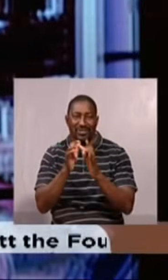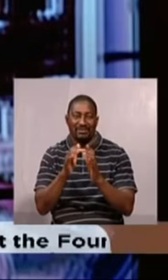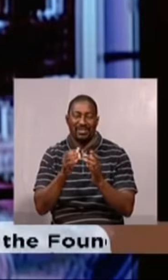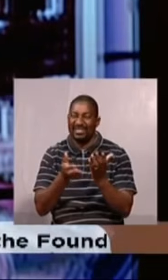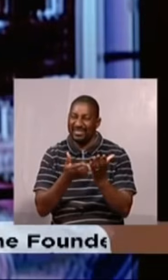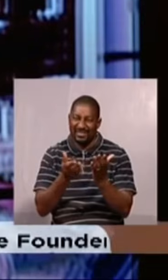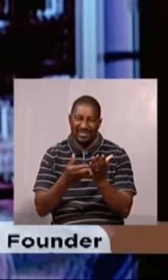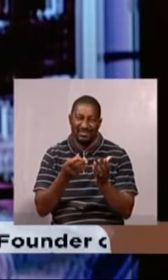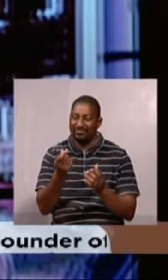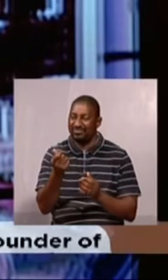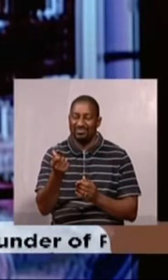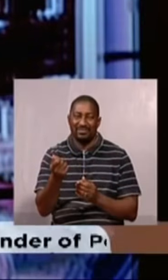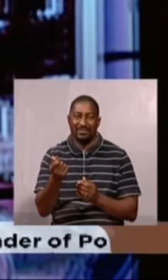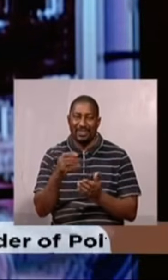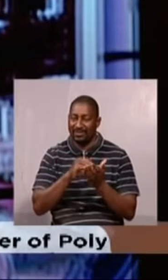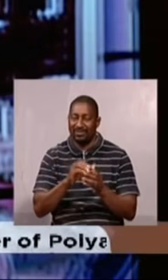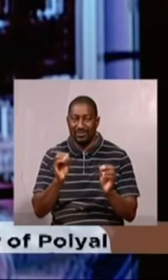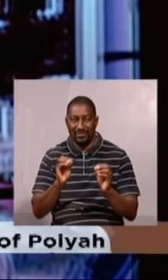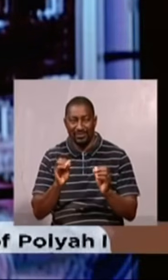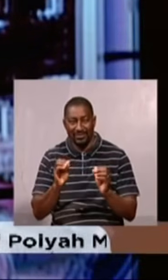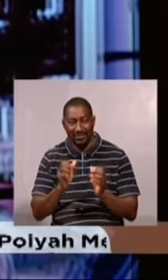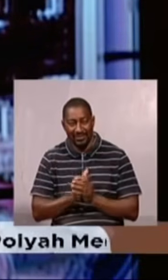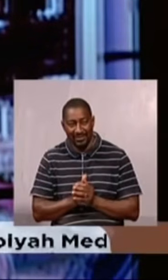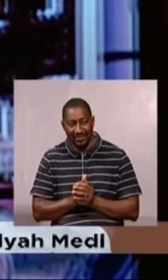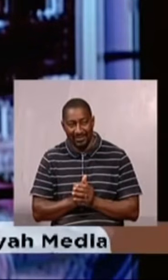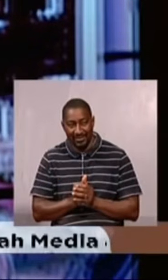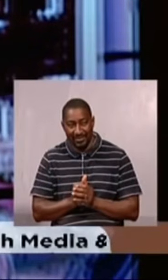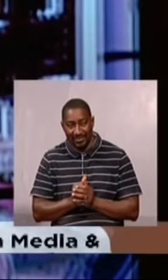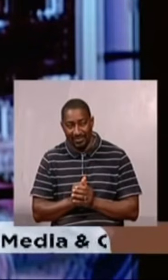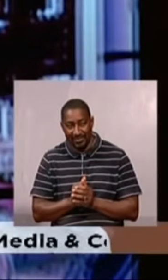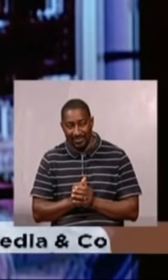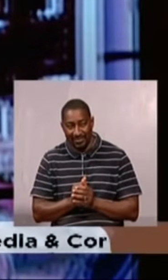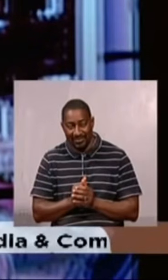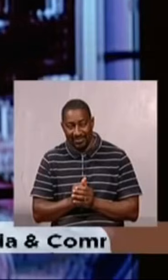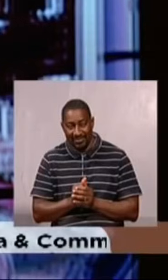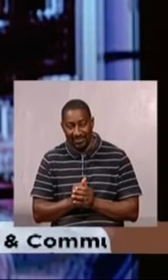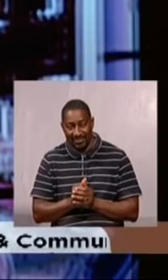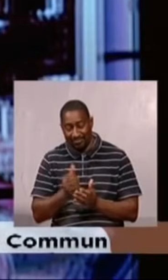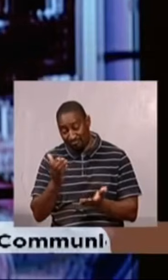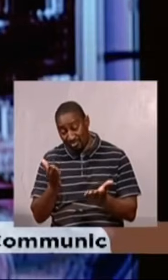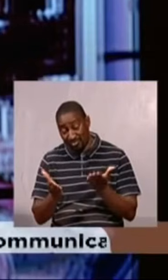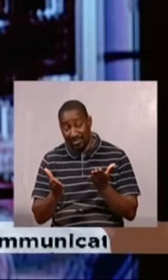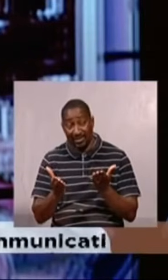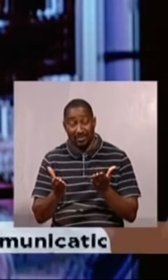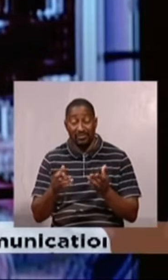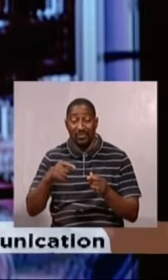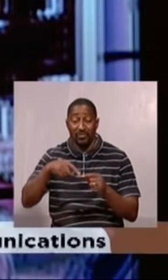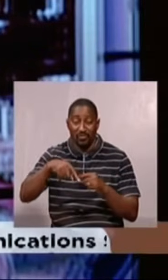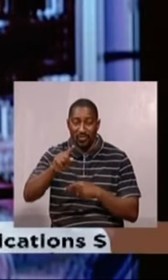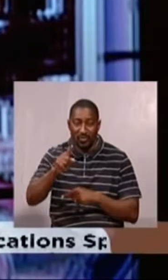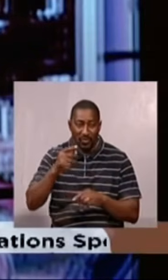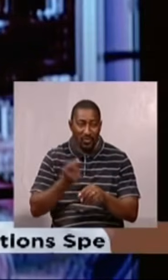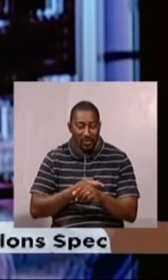And as I say, I don't think many have grasped the full potential, particularly reaching young people. But yeah, it's a cheap